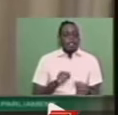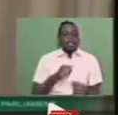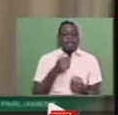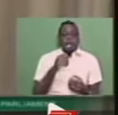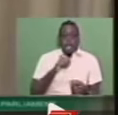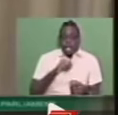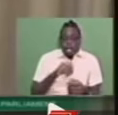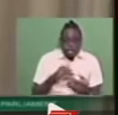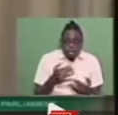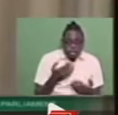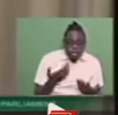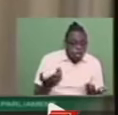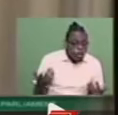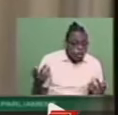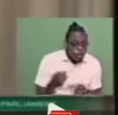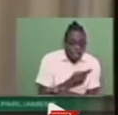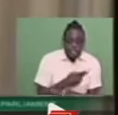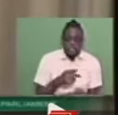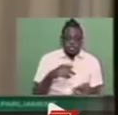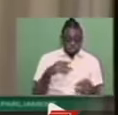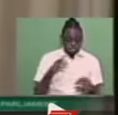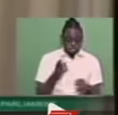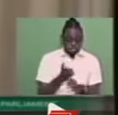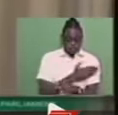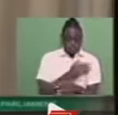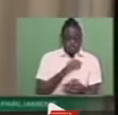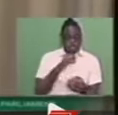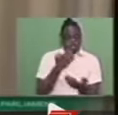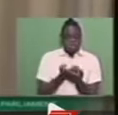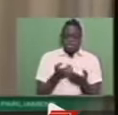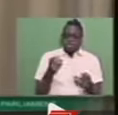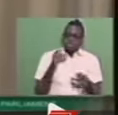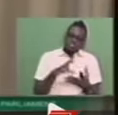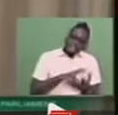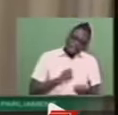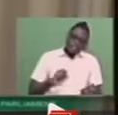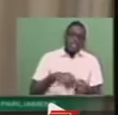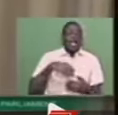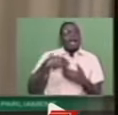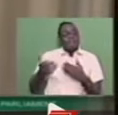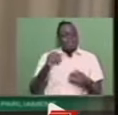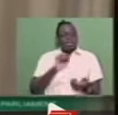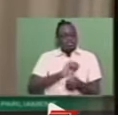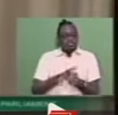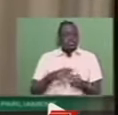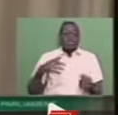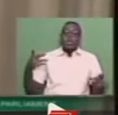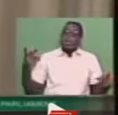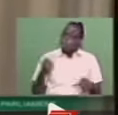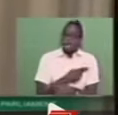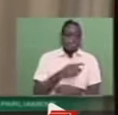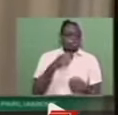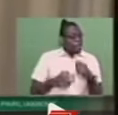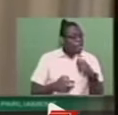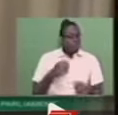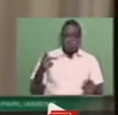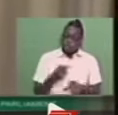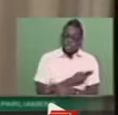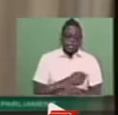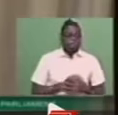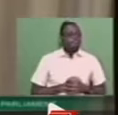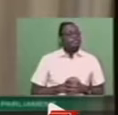with jobs. And that is where we are in a job crisis. COVID did not crush the labor